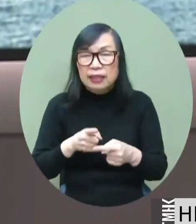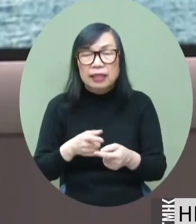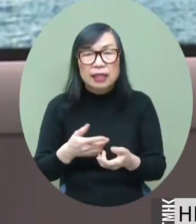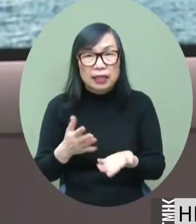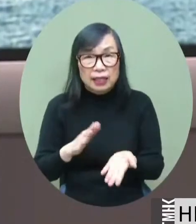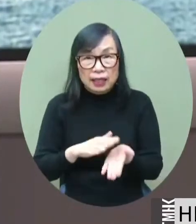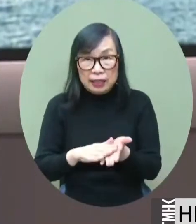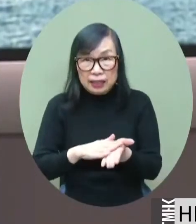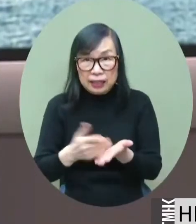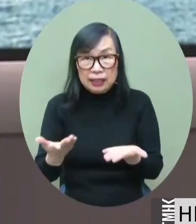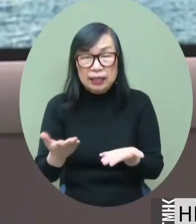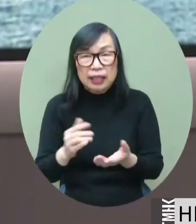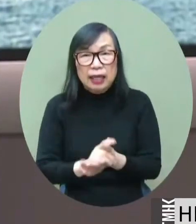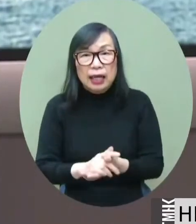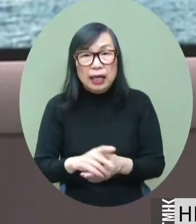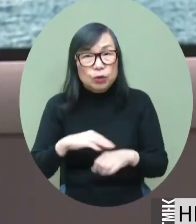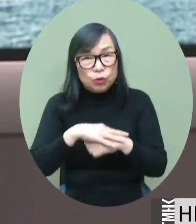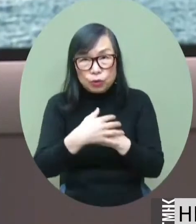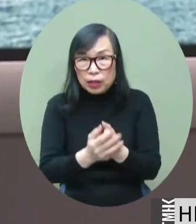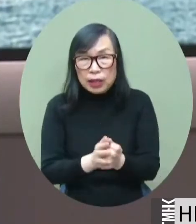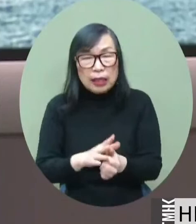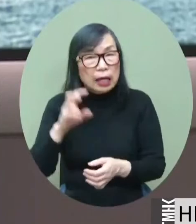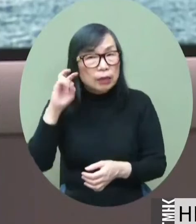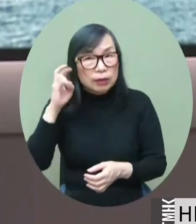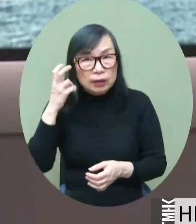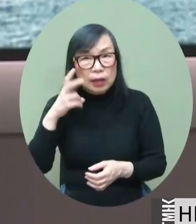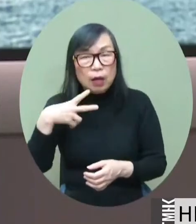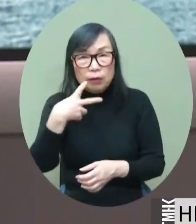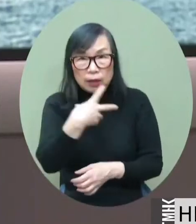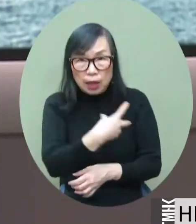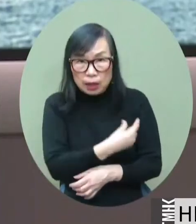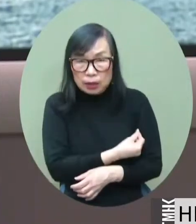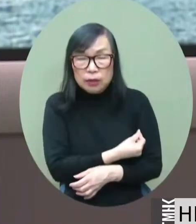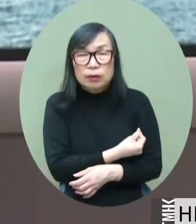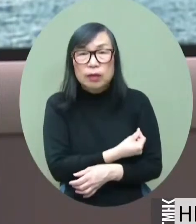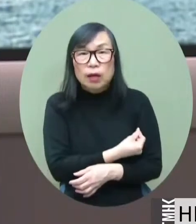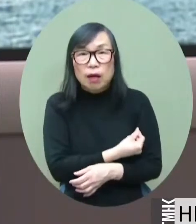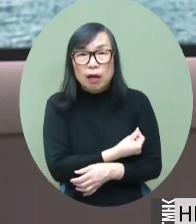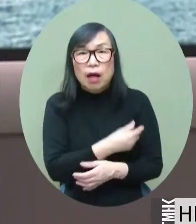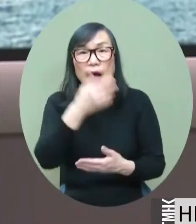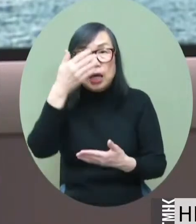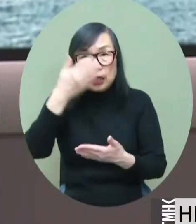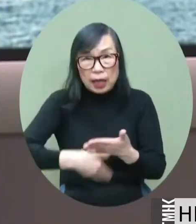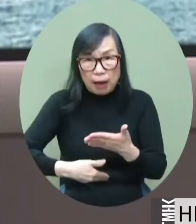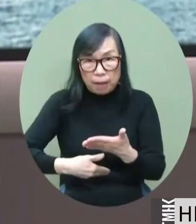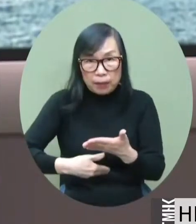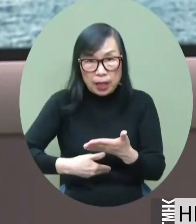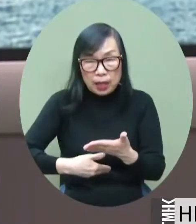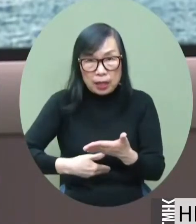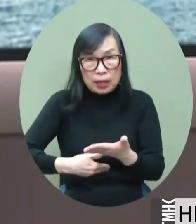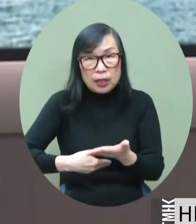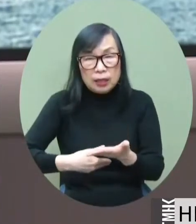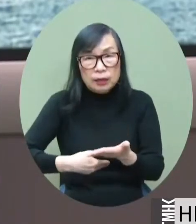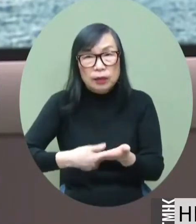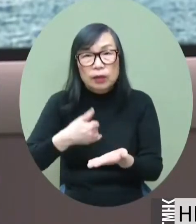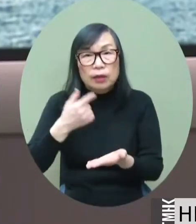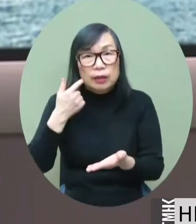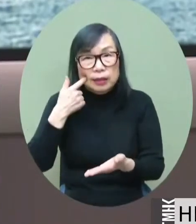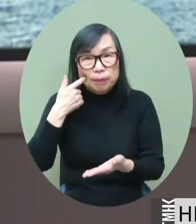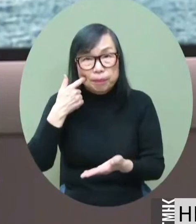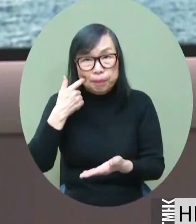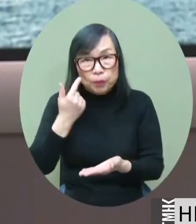Because as a fact, all researchers around the world have told